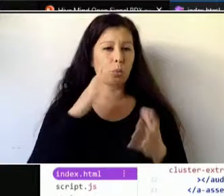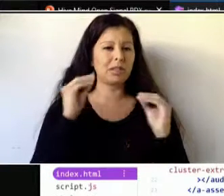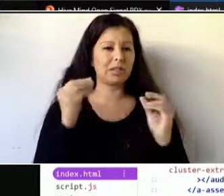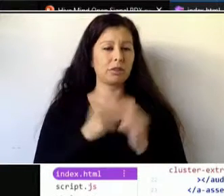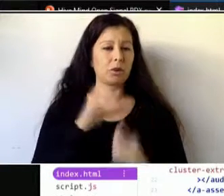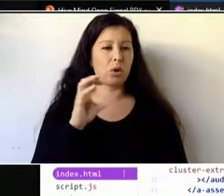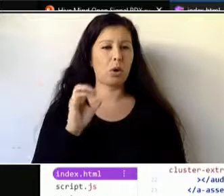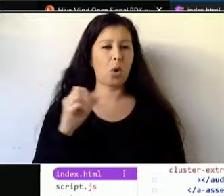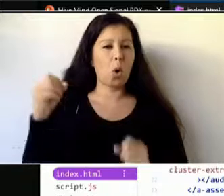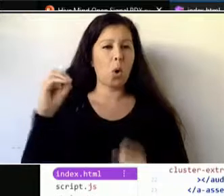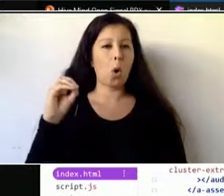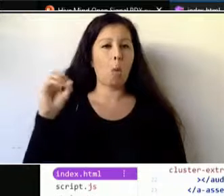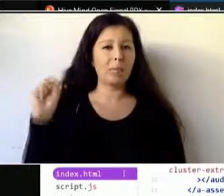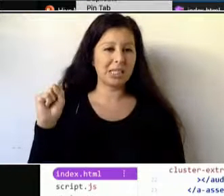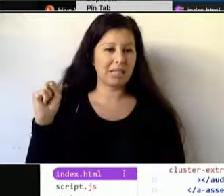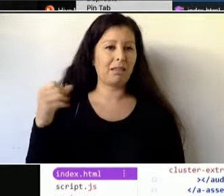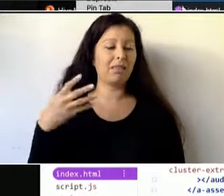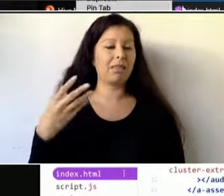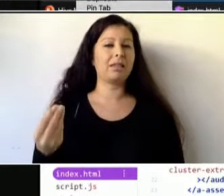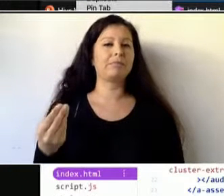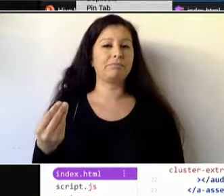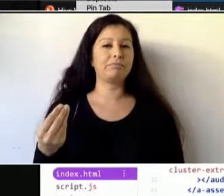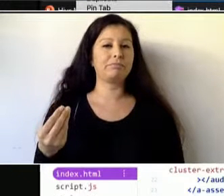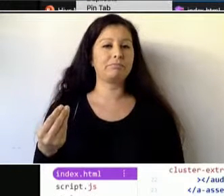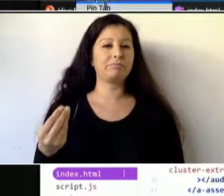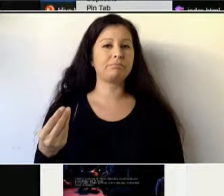with Open Signal.